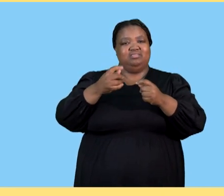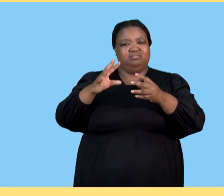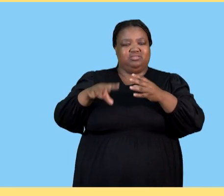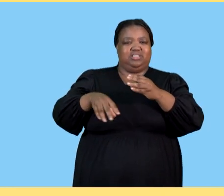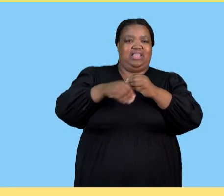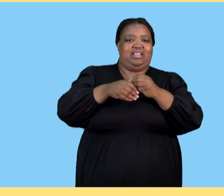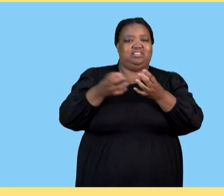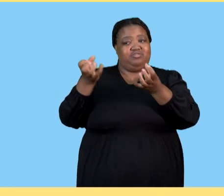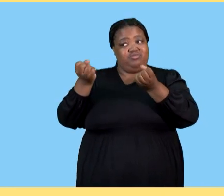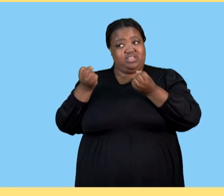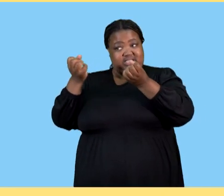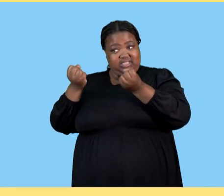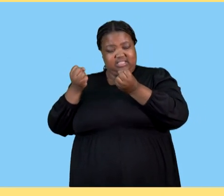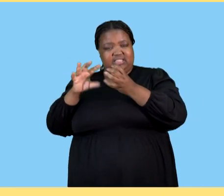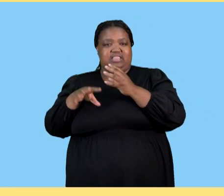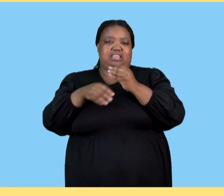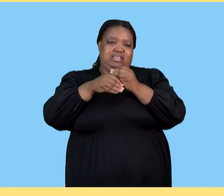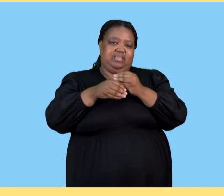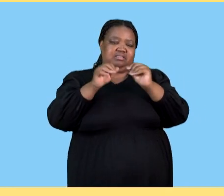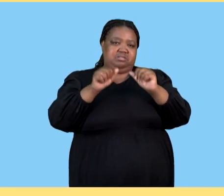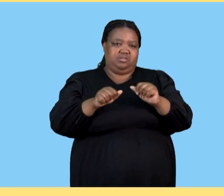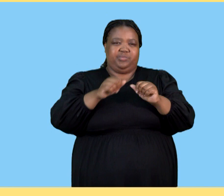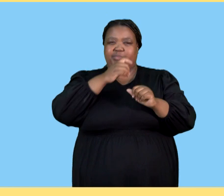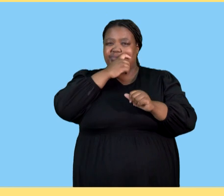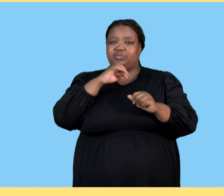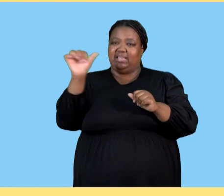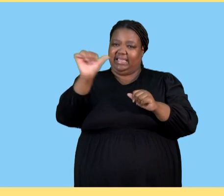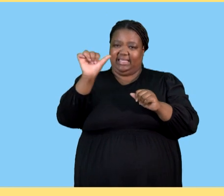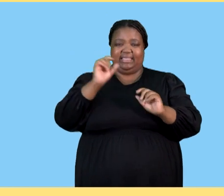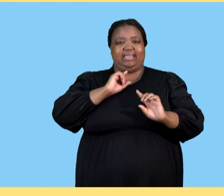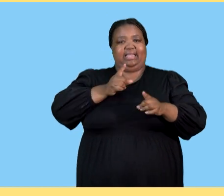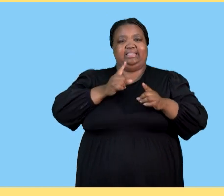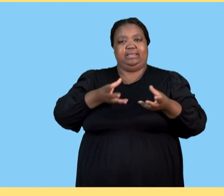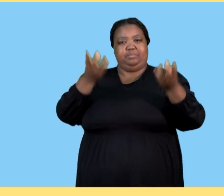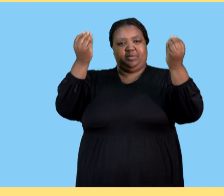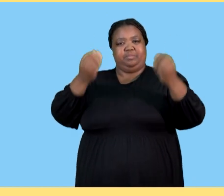my receipts from debtors. That gives me A.